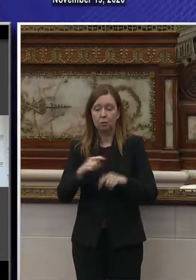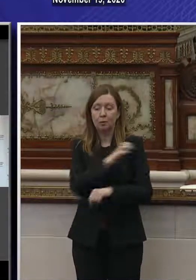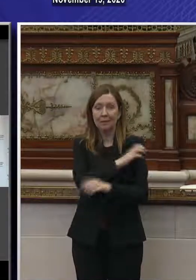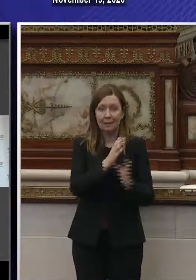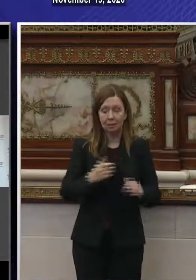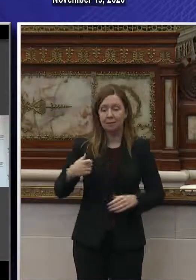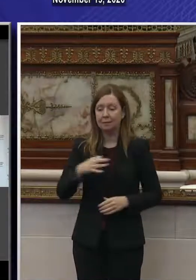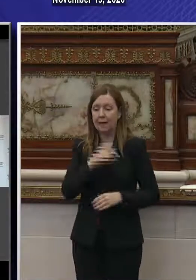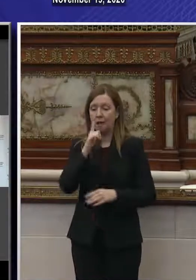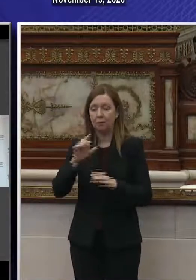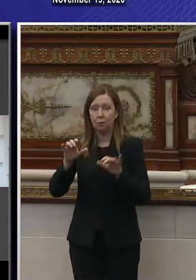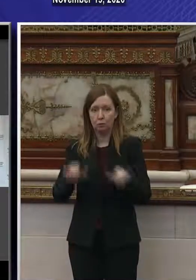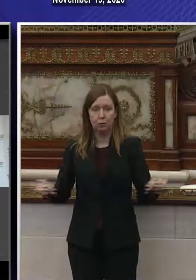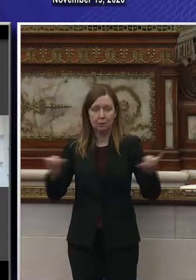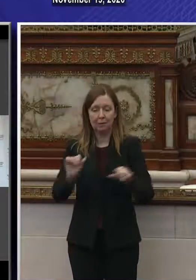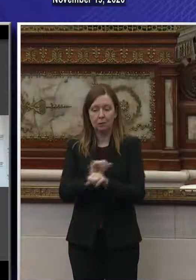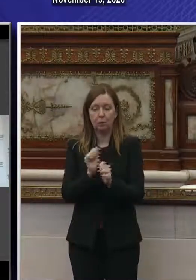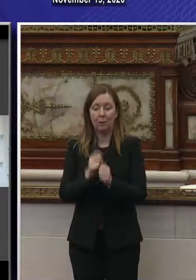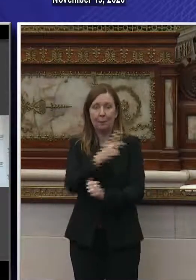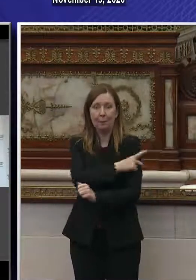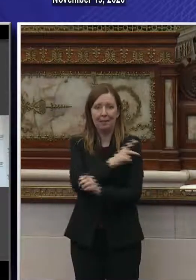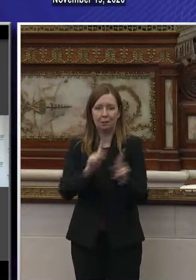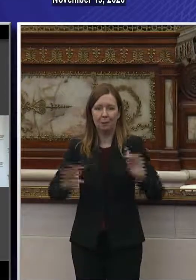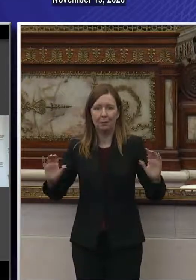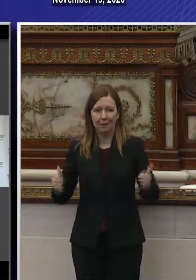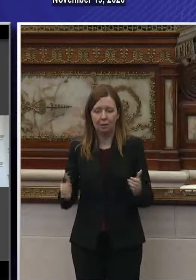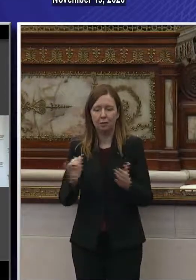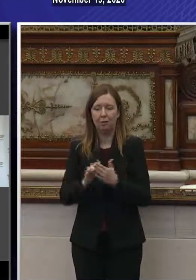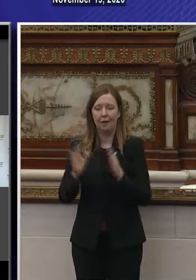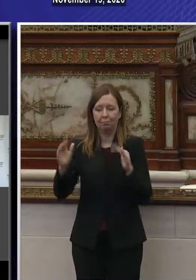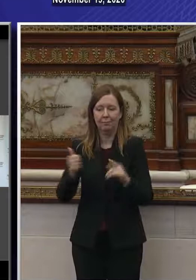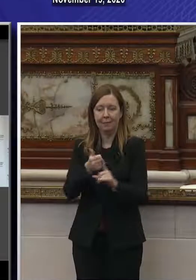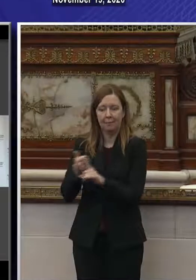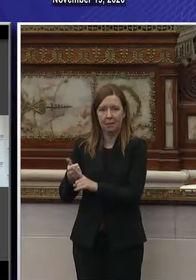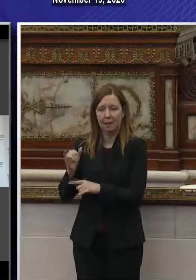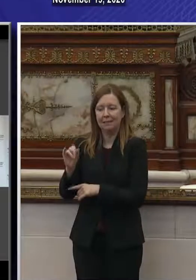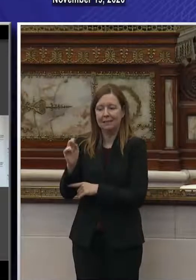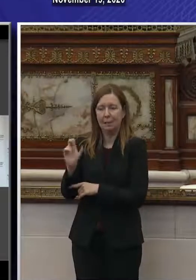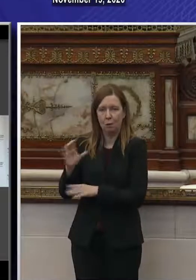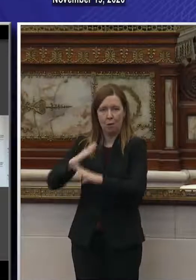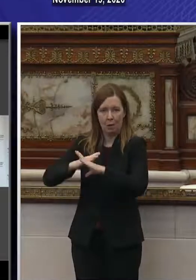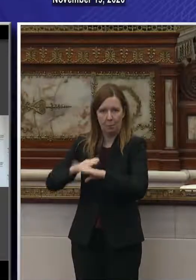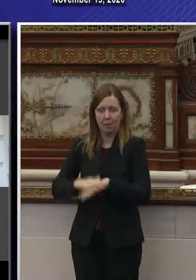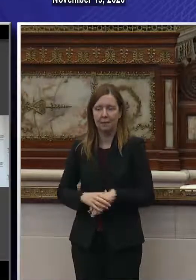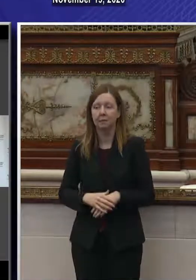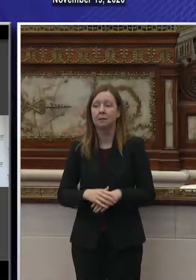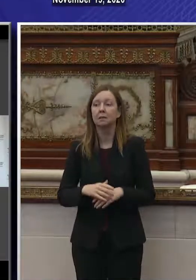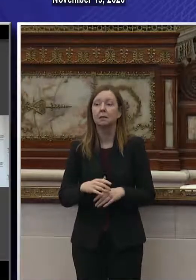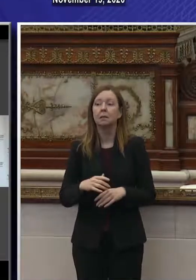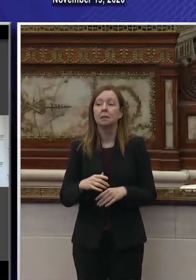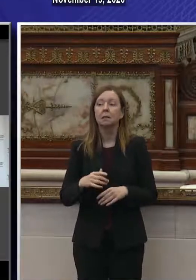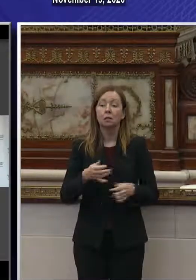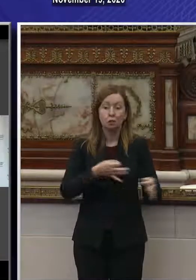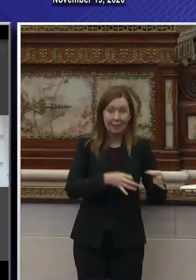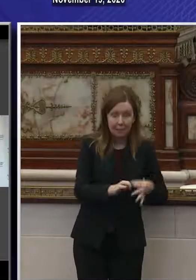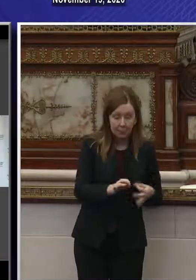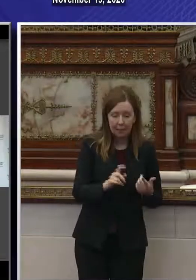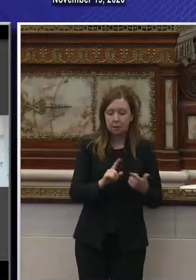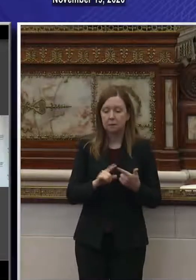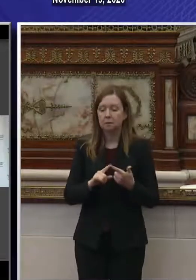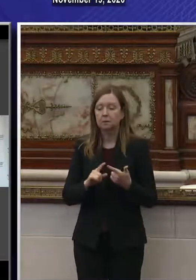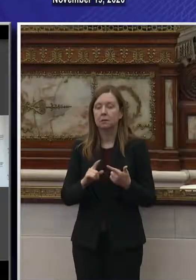clinicians and staff who routinely work with a patient population that is immunocompromised. This includes fields such as transplant, oncology,